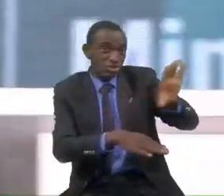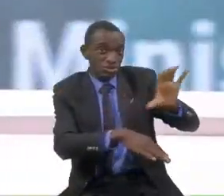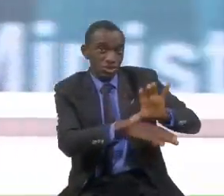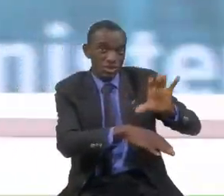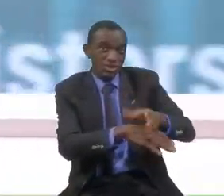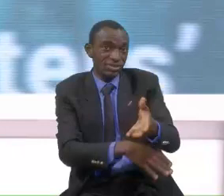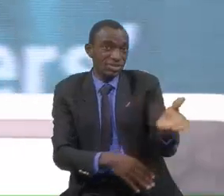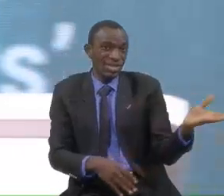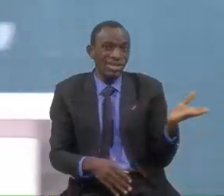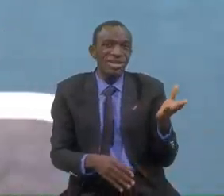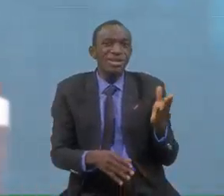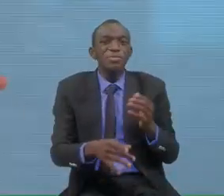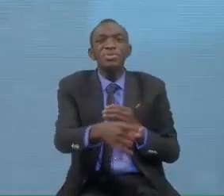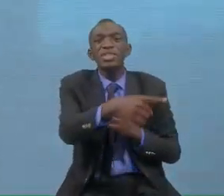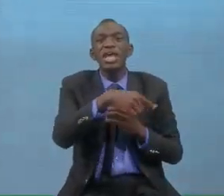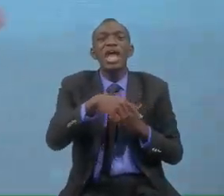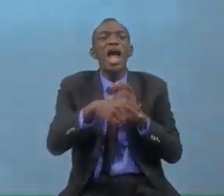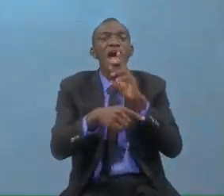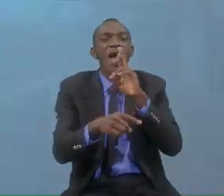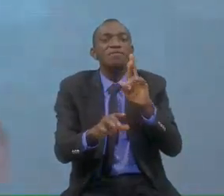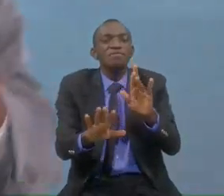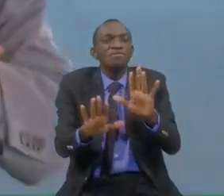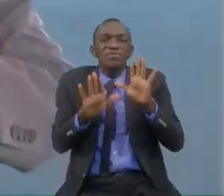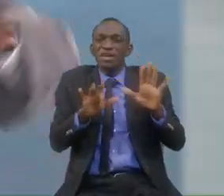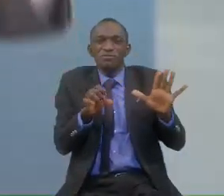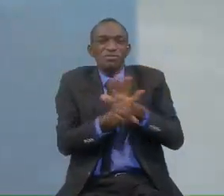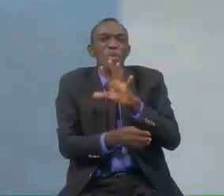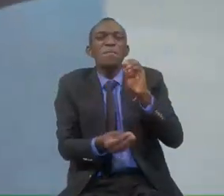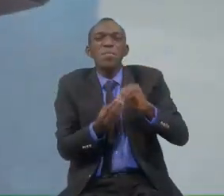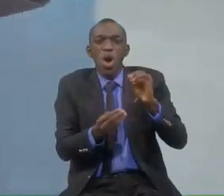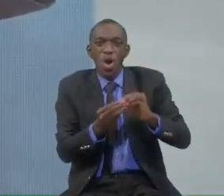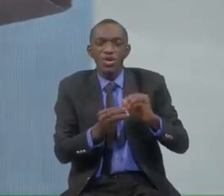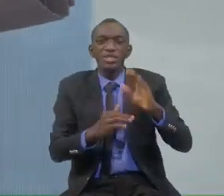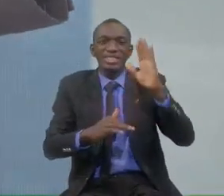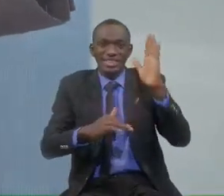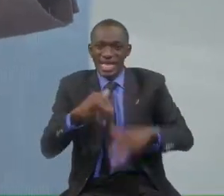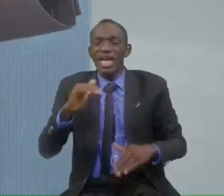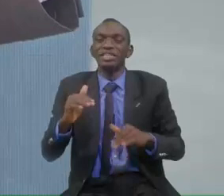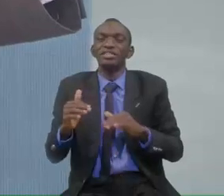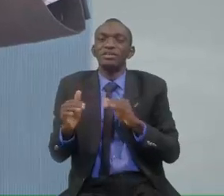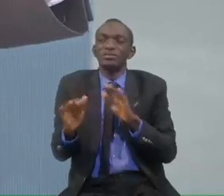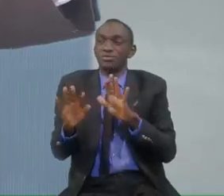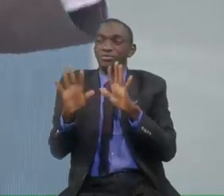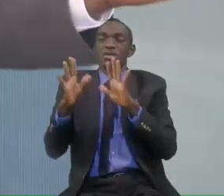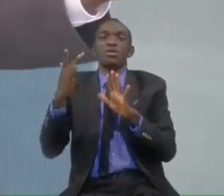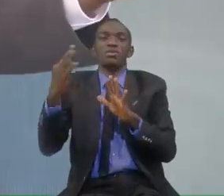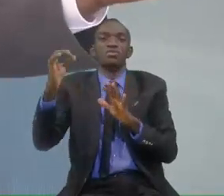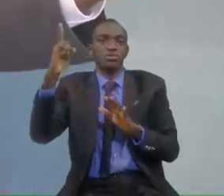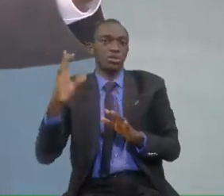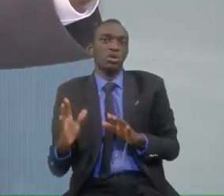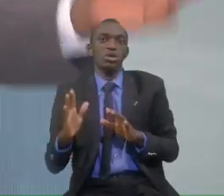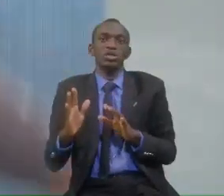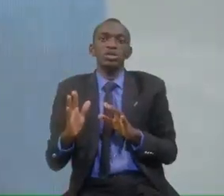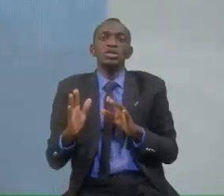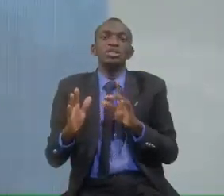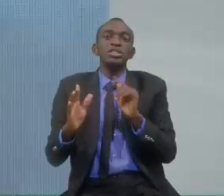are more fearful of the devil than the normal old